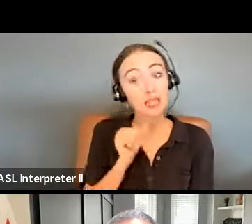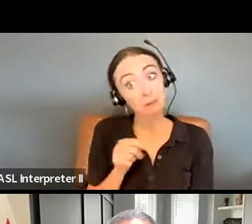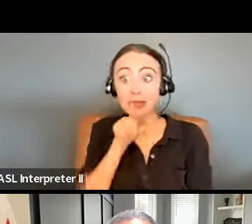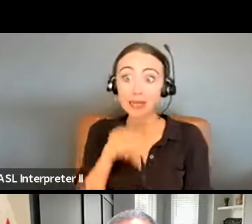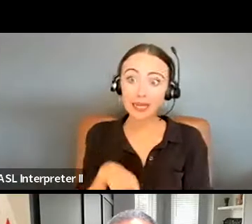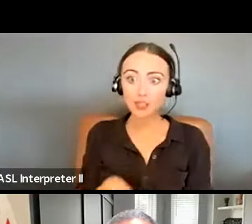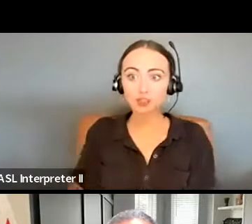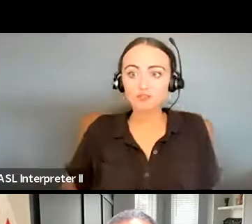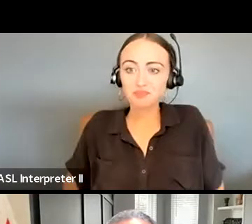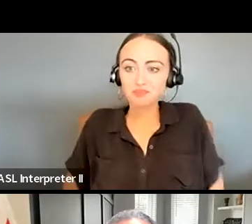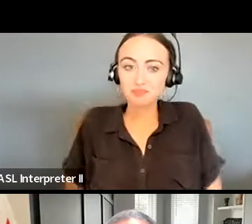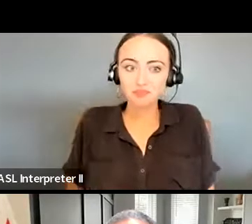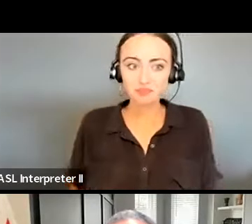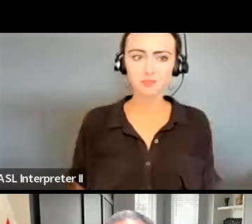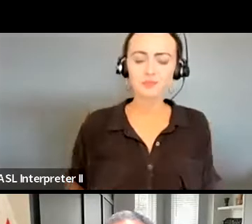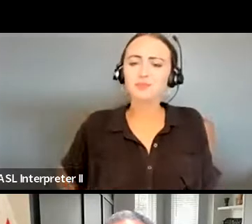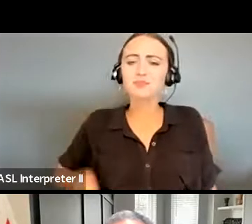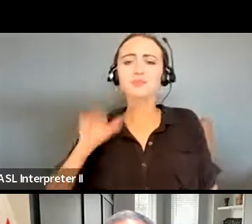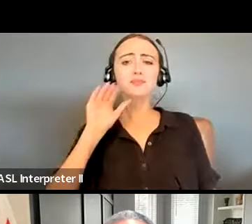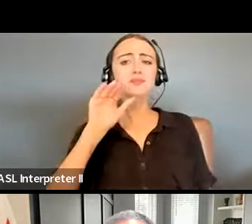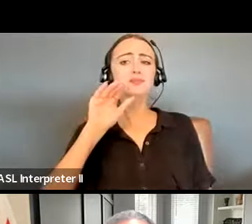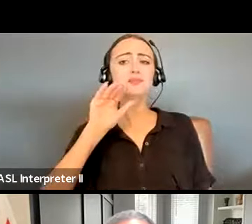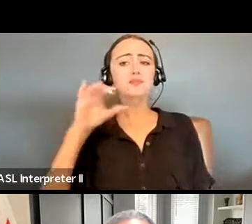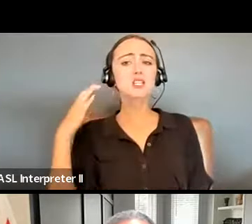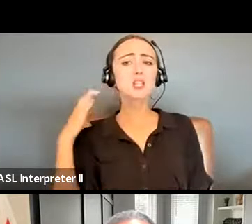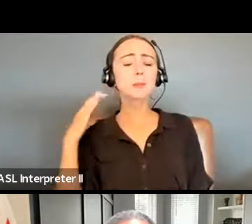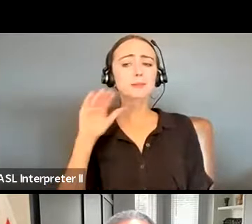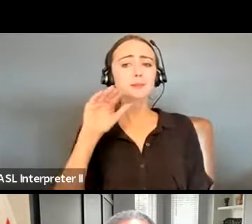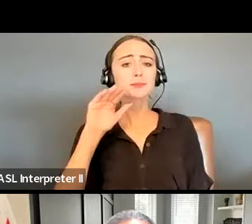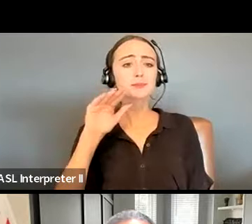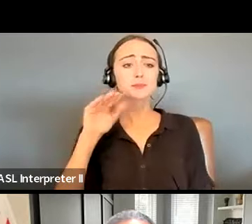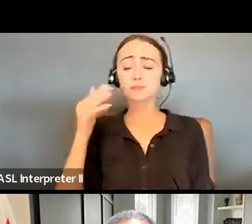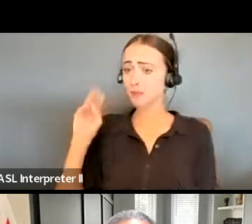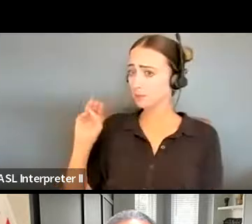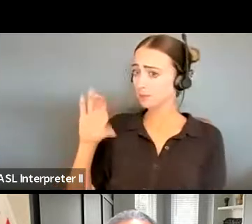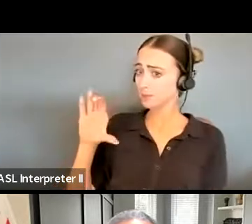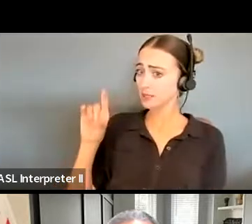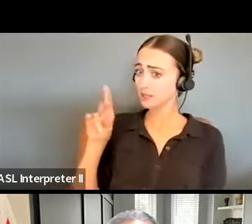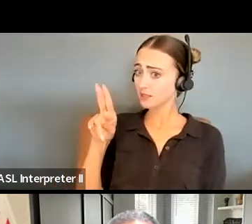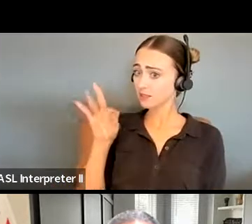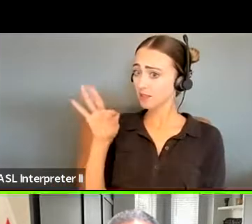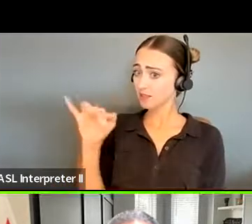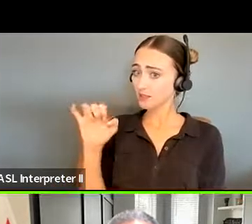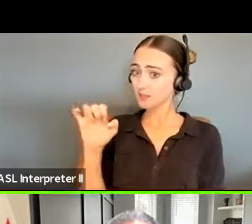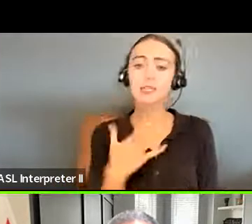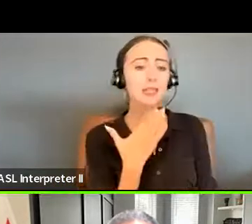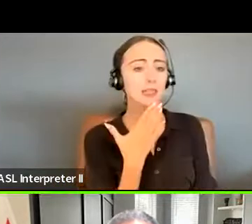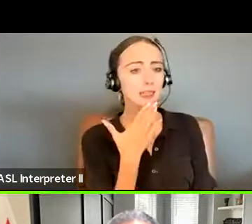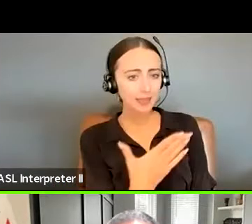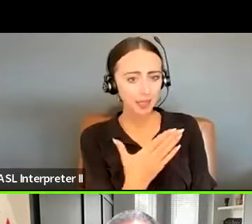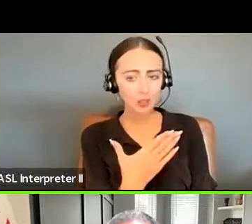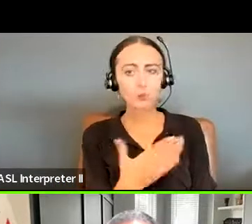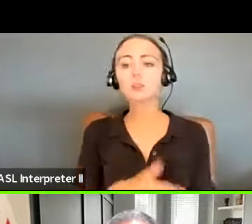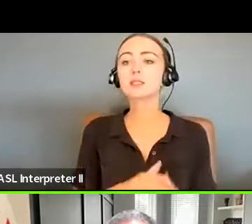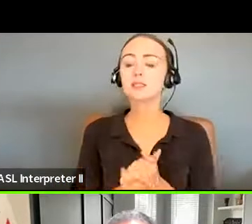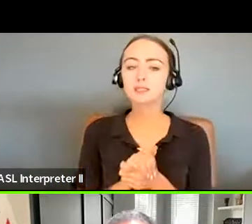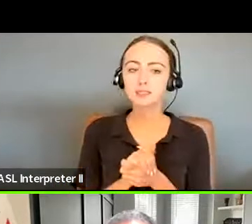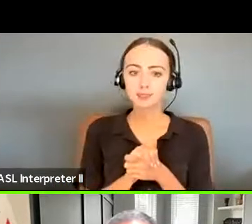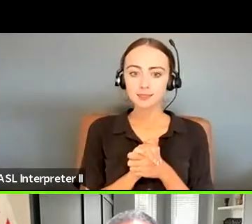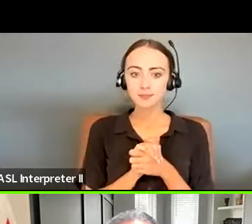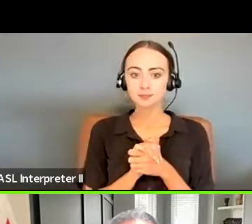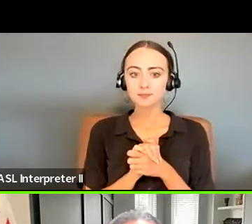several questions. Mr. Chairman, Councilmember McDuffie. thank you. And thank you,